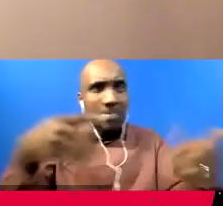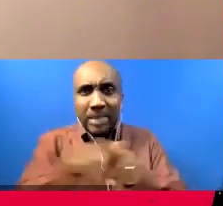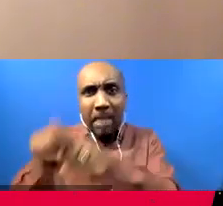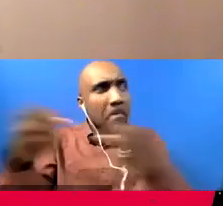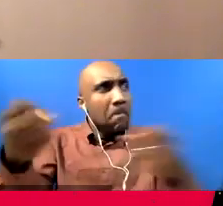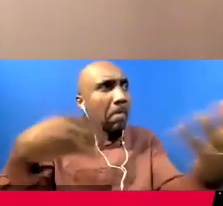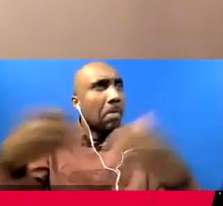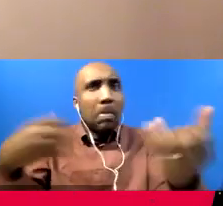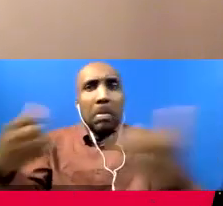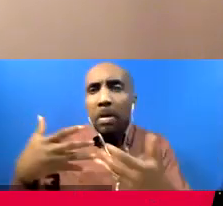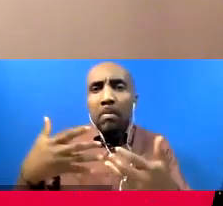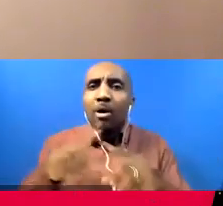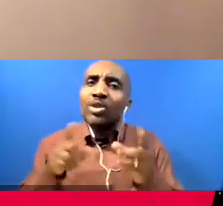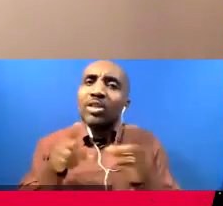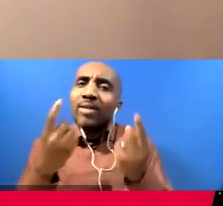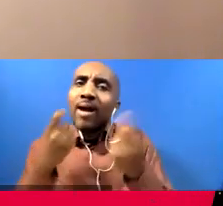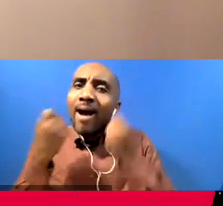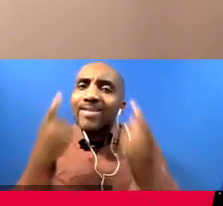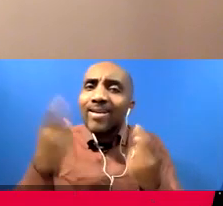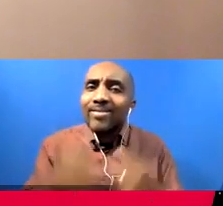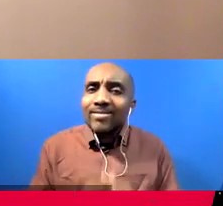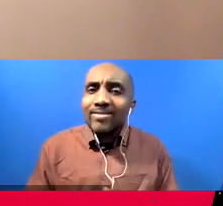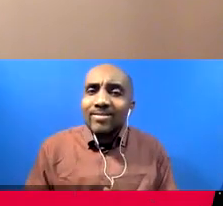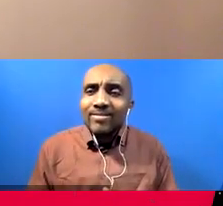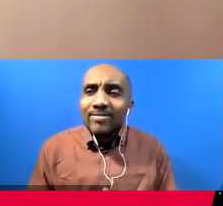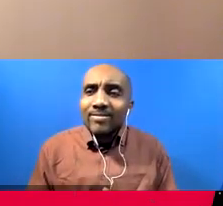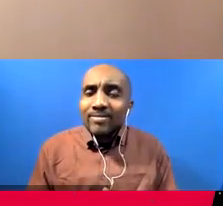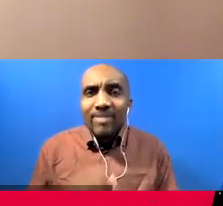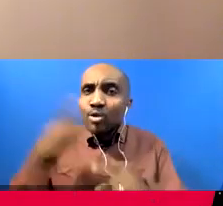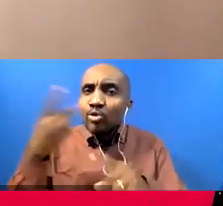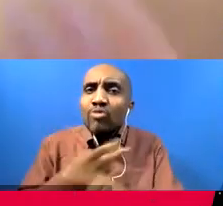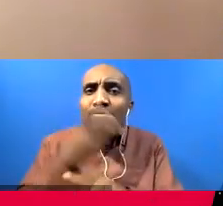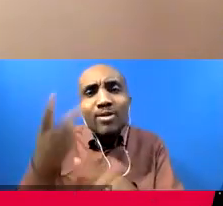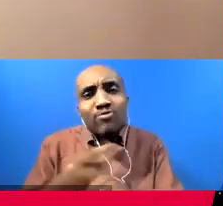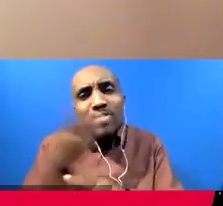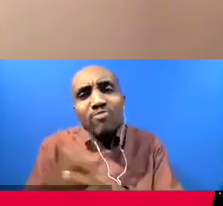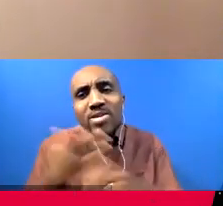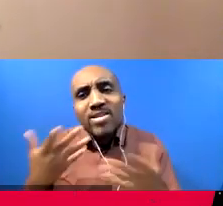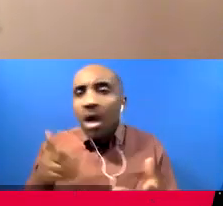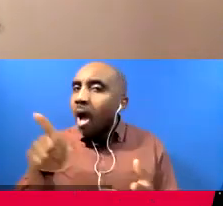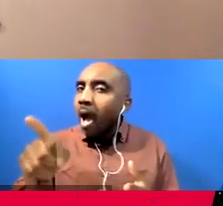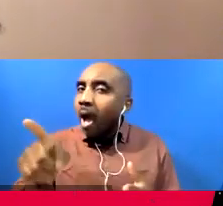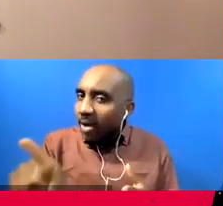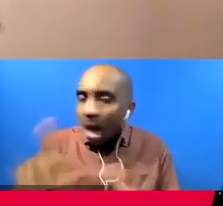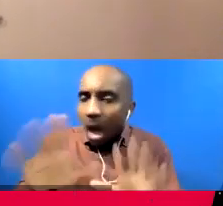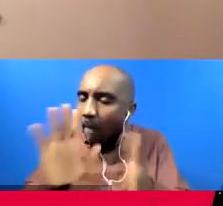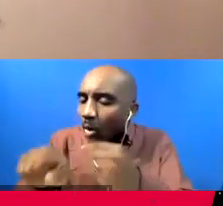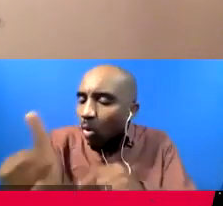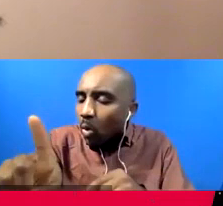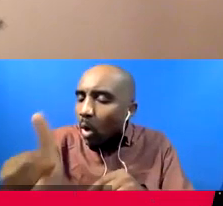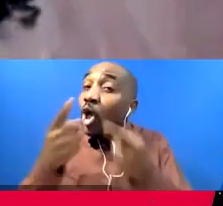it's comforting, but it's definitely one where it's the same ideas that are just said over and over